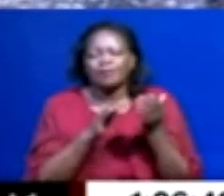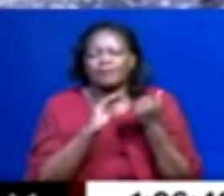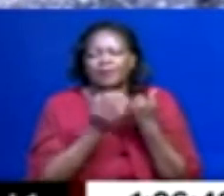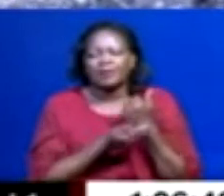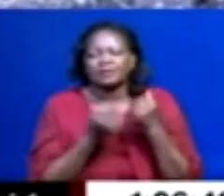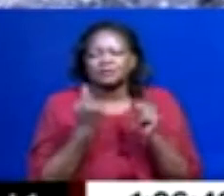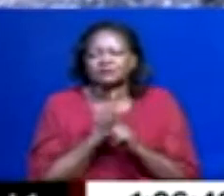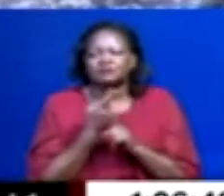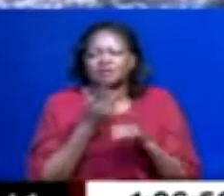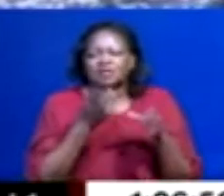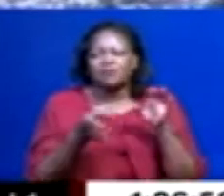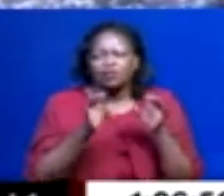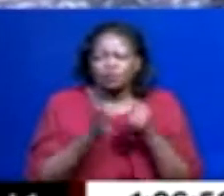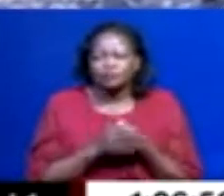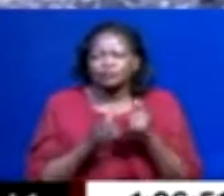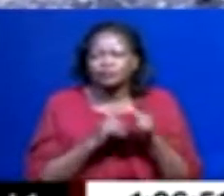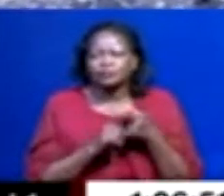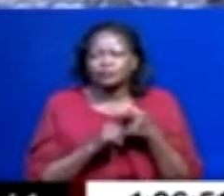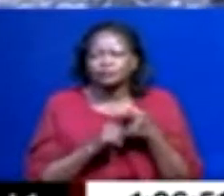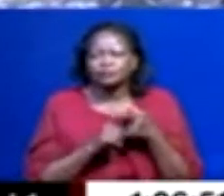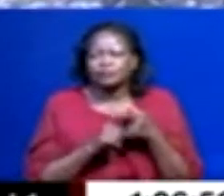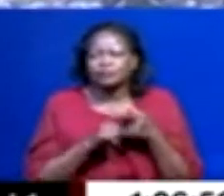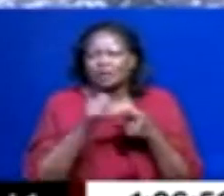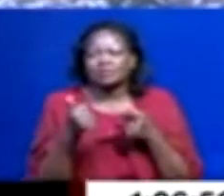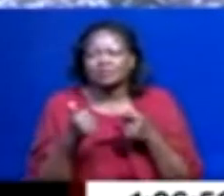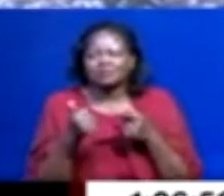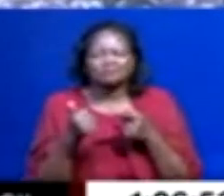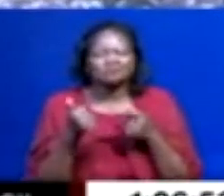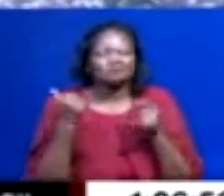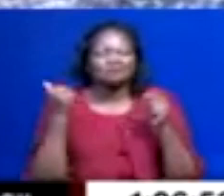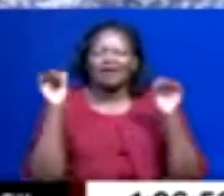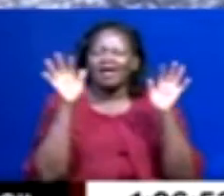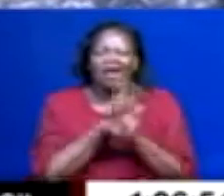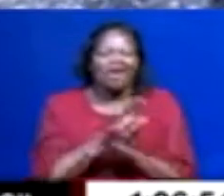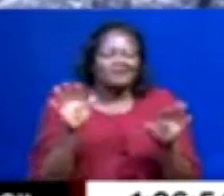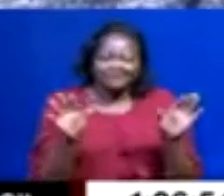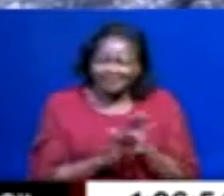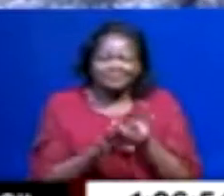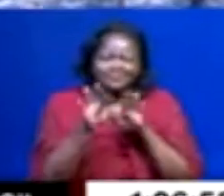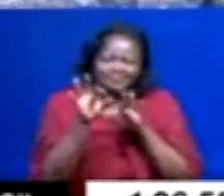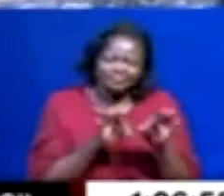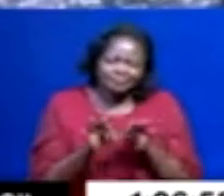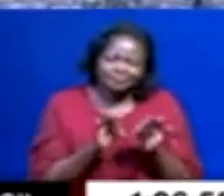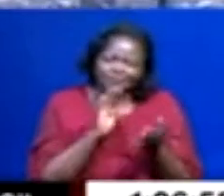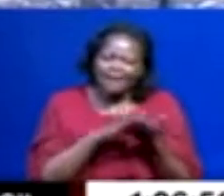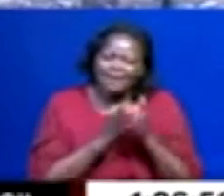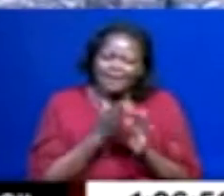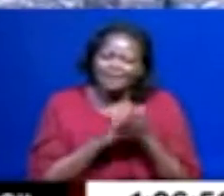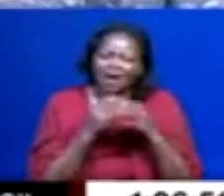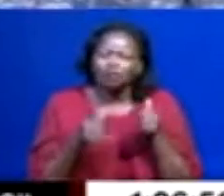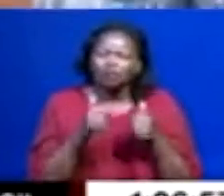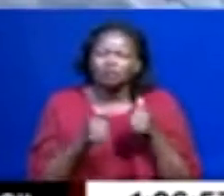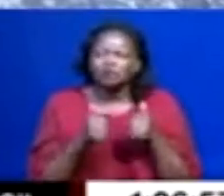different chemicals? What are the border fittings, the labeling, the descriptions, the packaging, all which